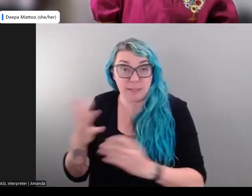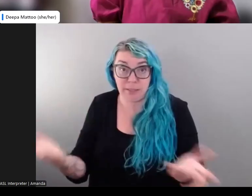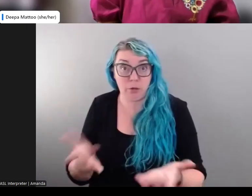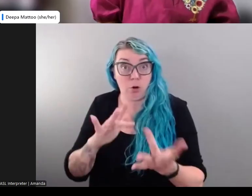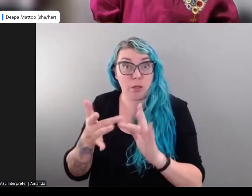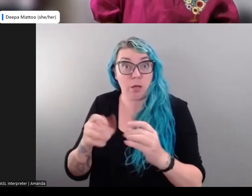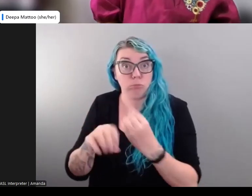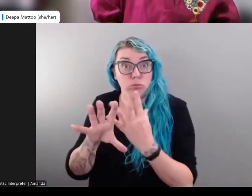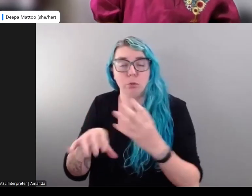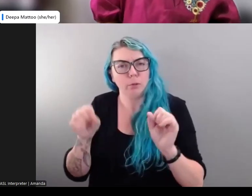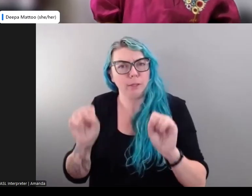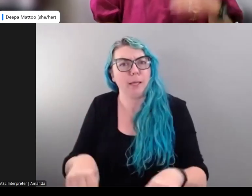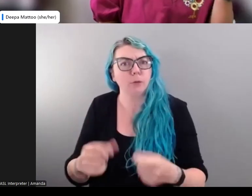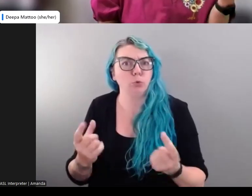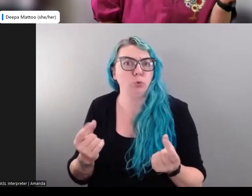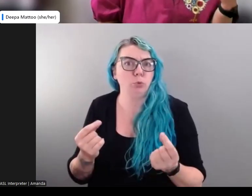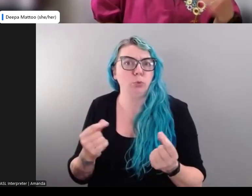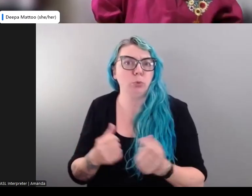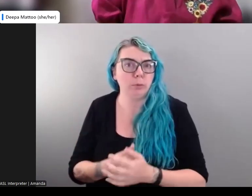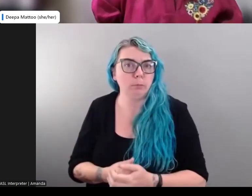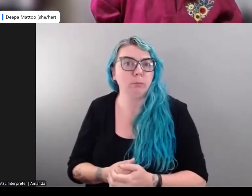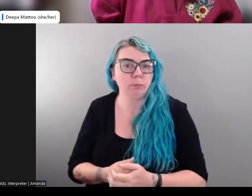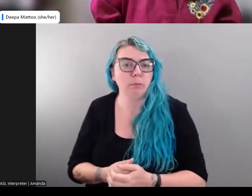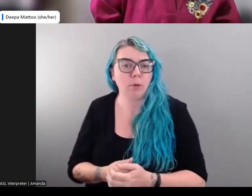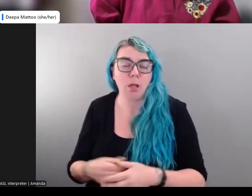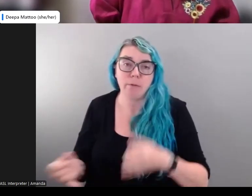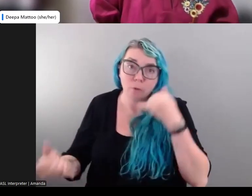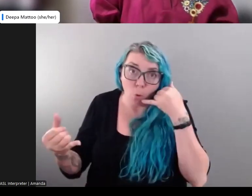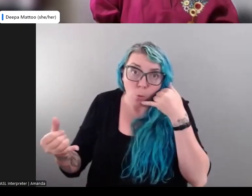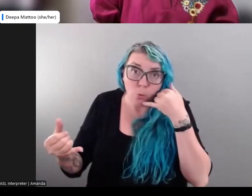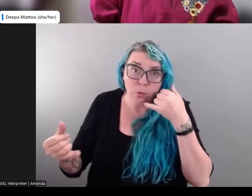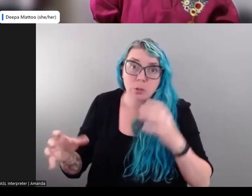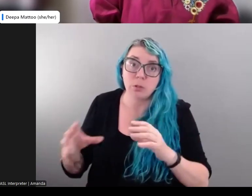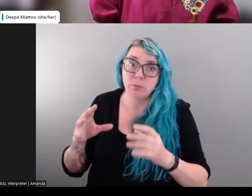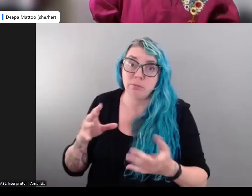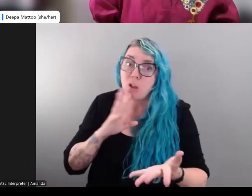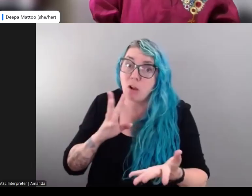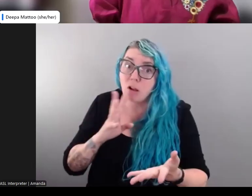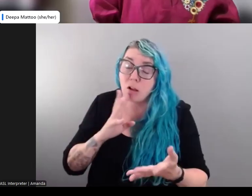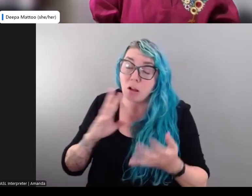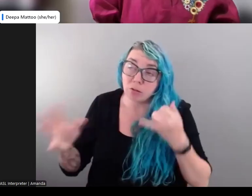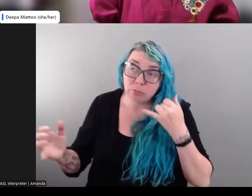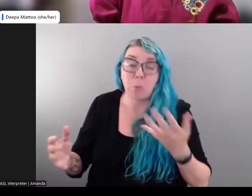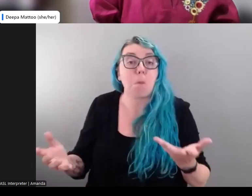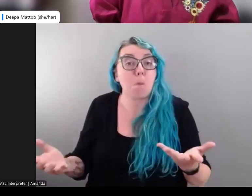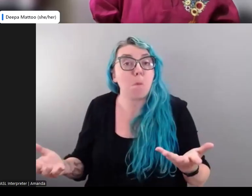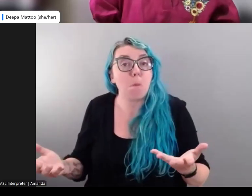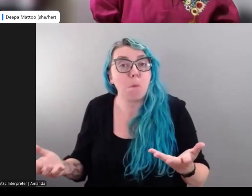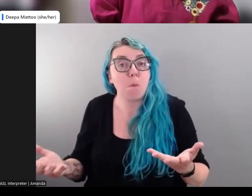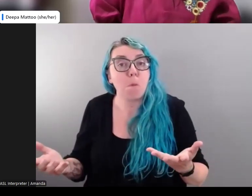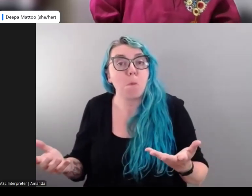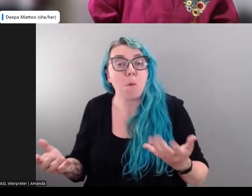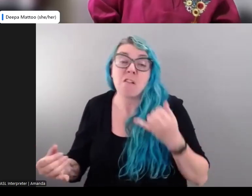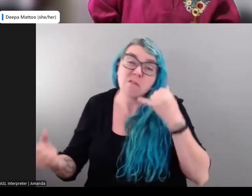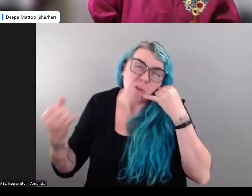all. Using it in a phone meeting, it's not a problem at all. As long as you have a way to then share the